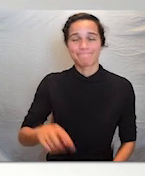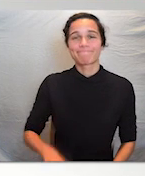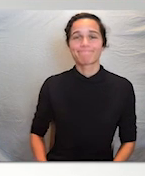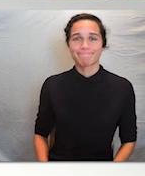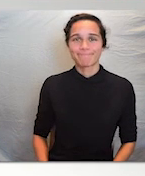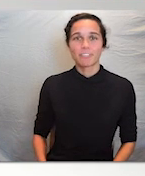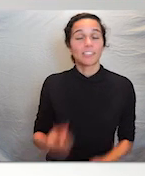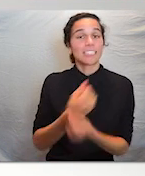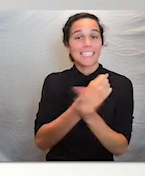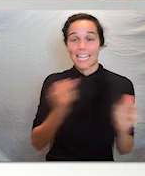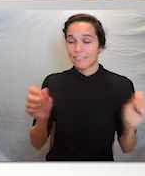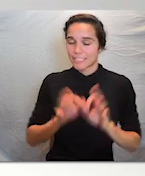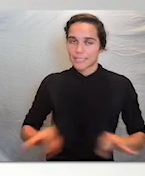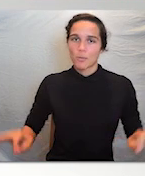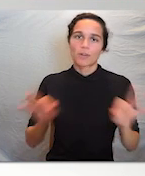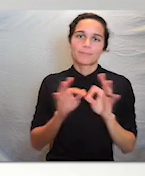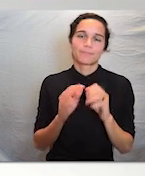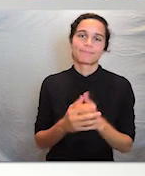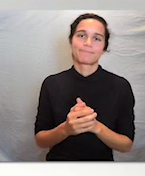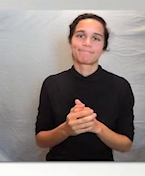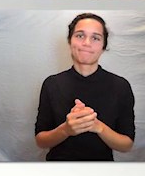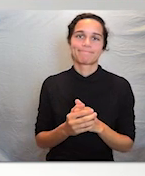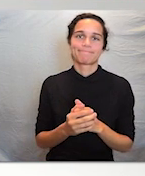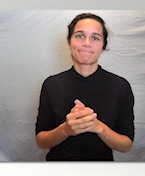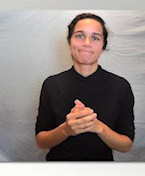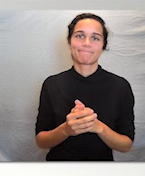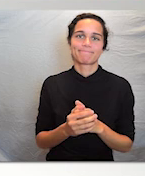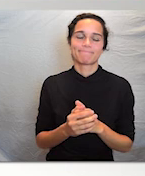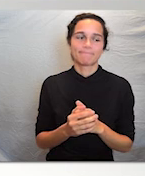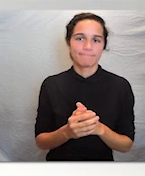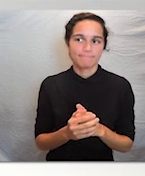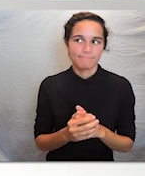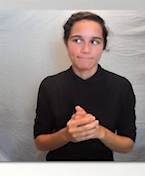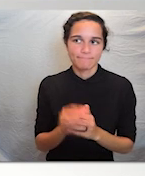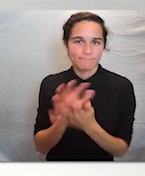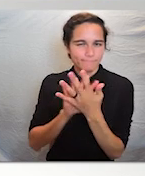Safety is important in every way.